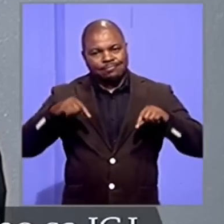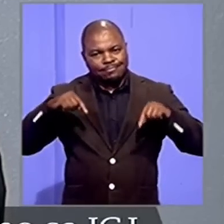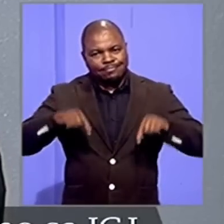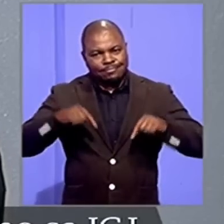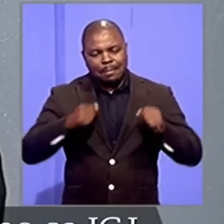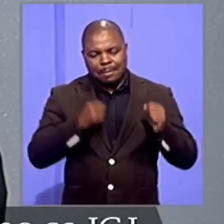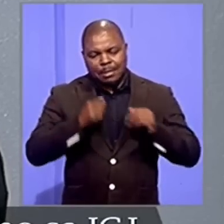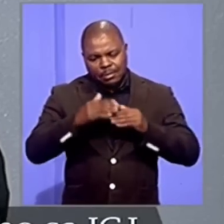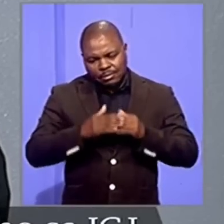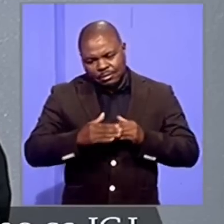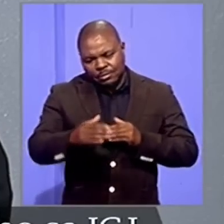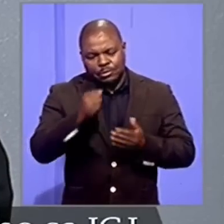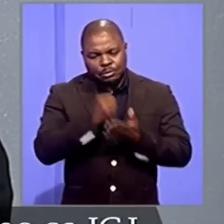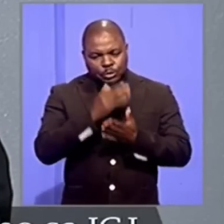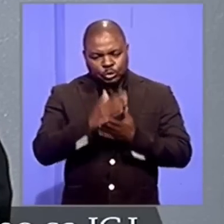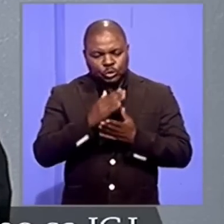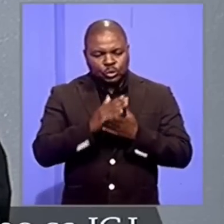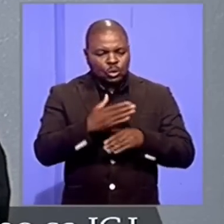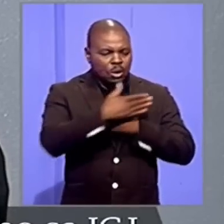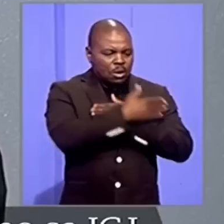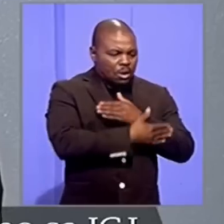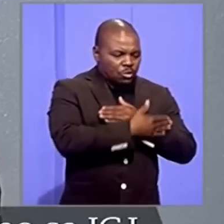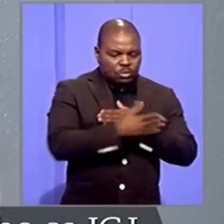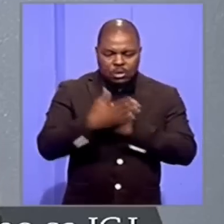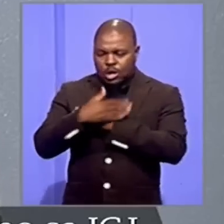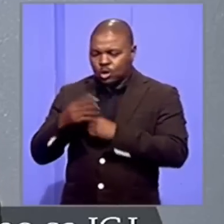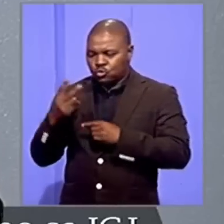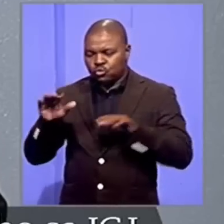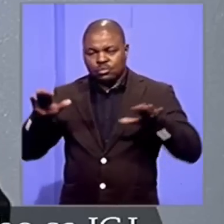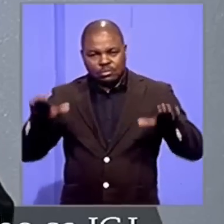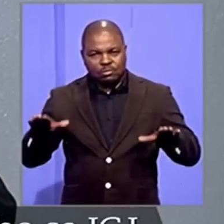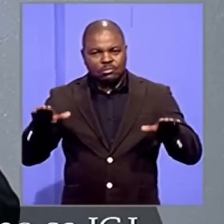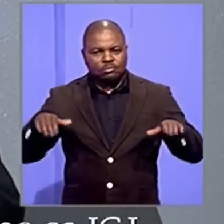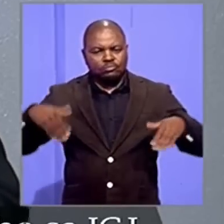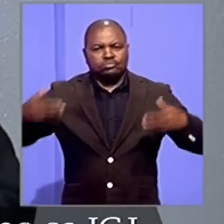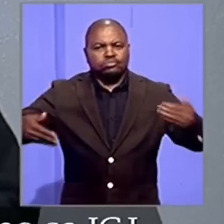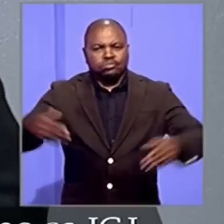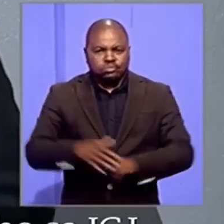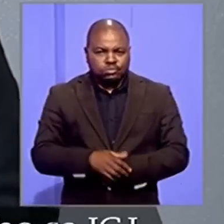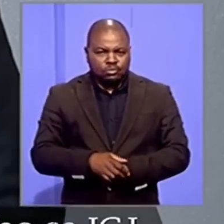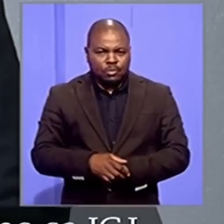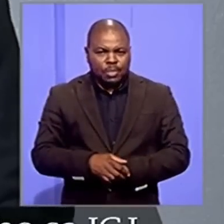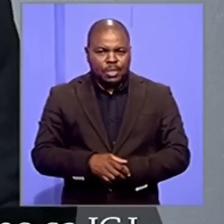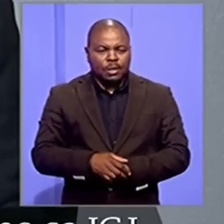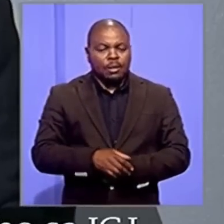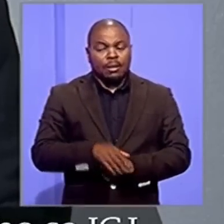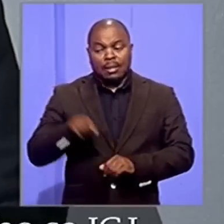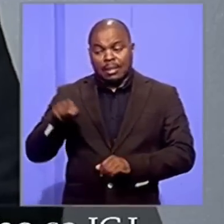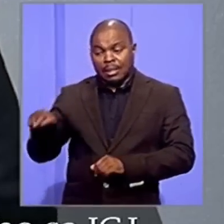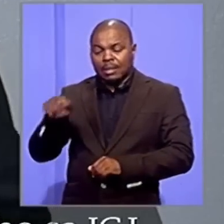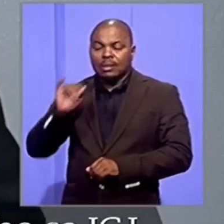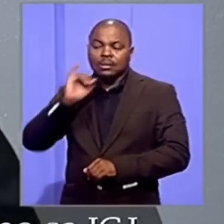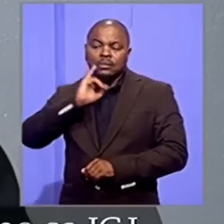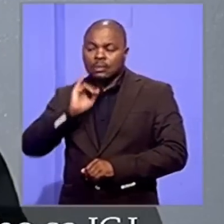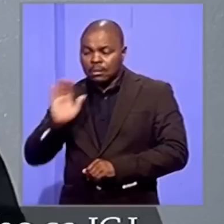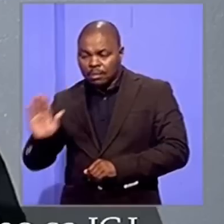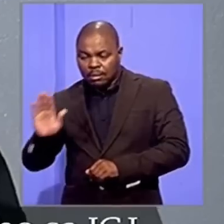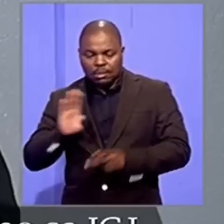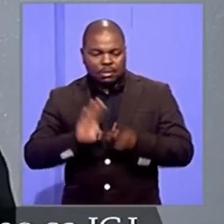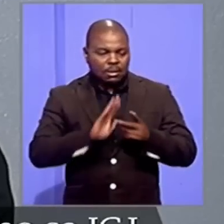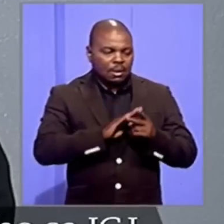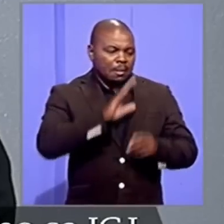permanent two-state solution for enabling Israel and